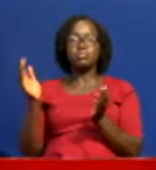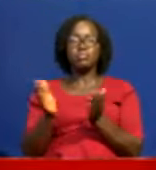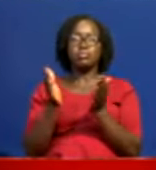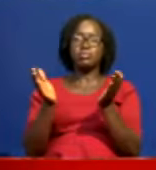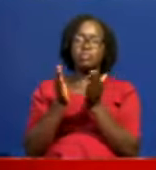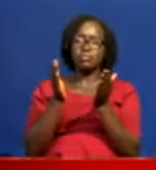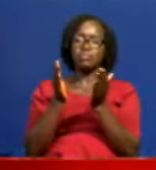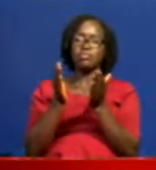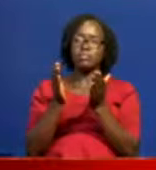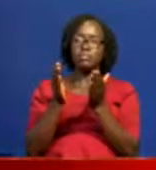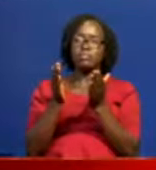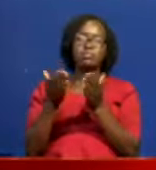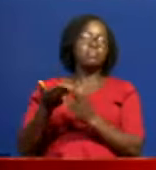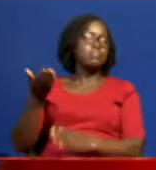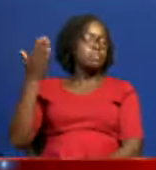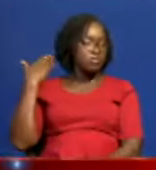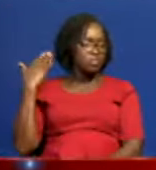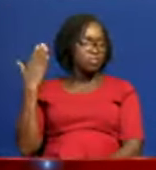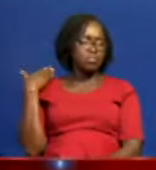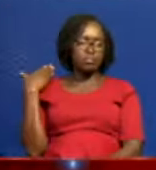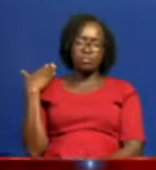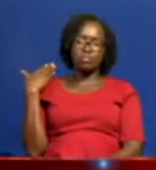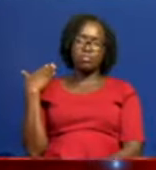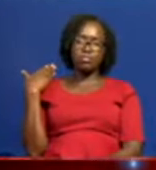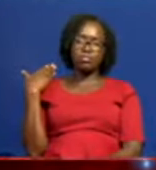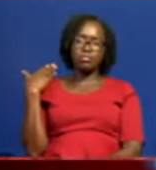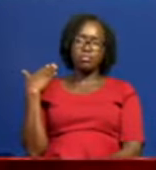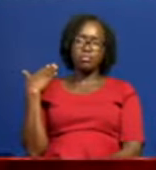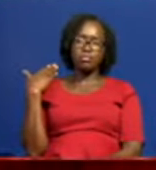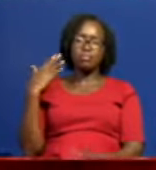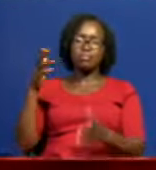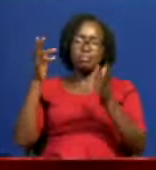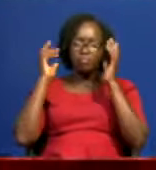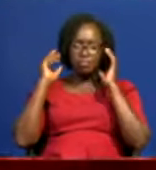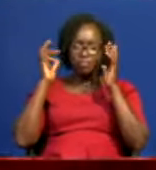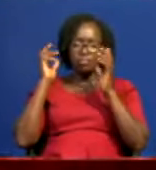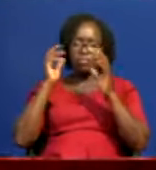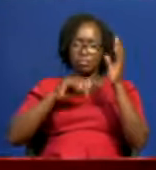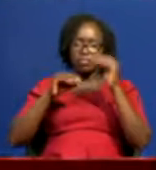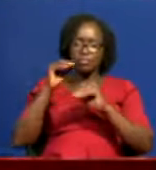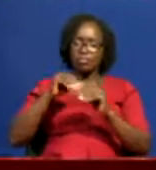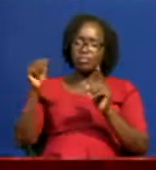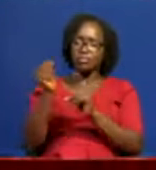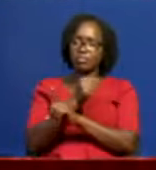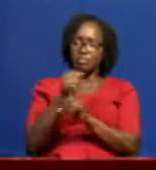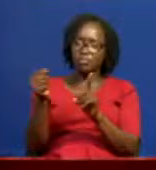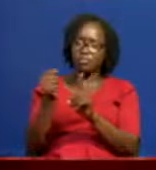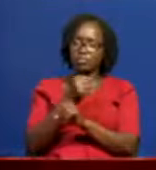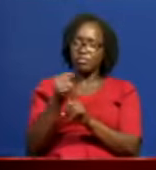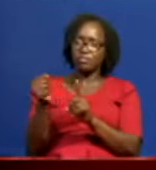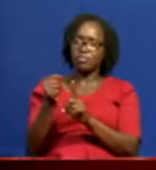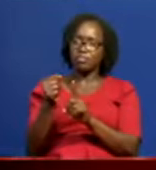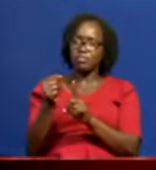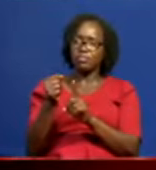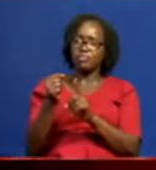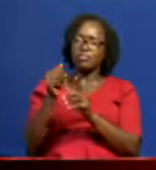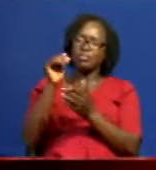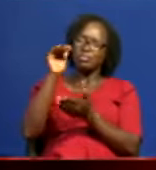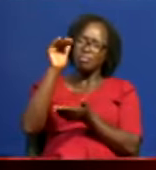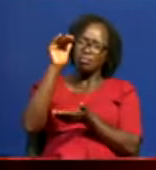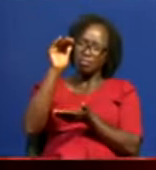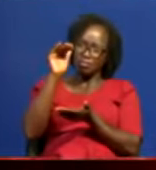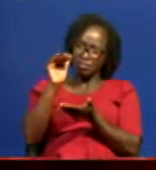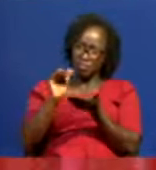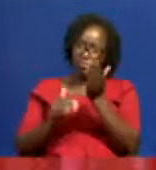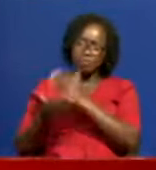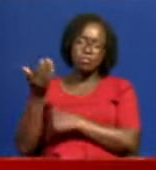mobilization was well behind us. The anarchy of election violence was firmly relegated to the